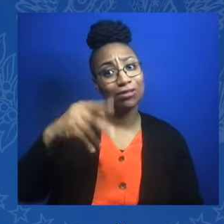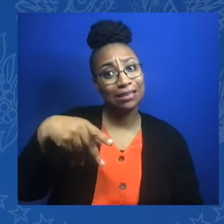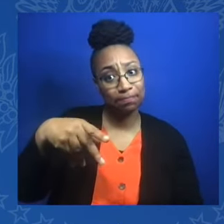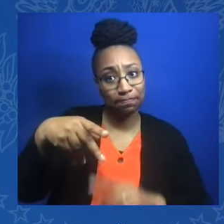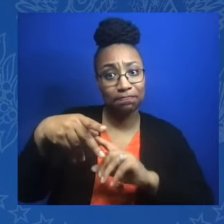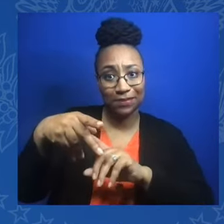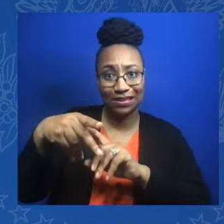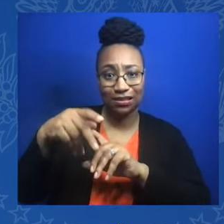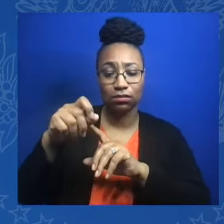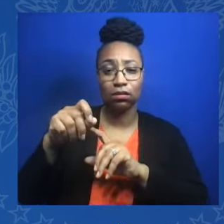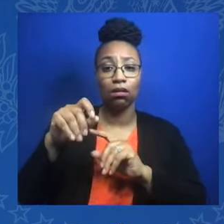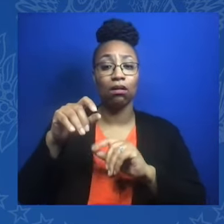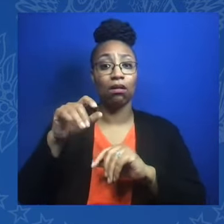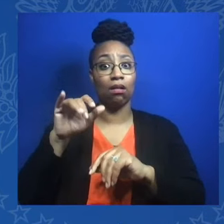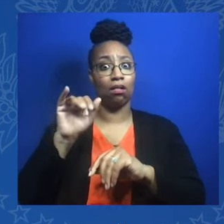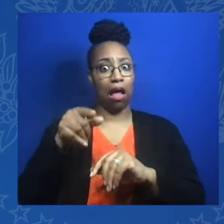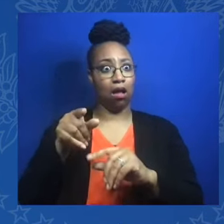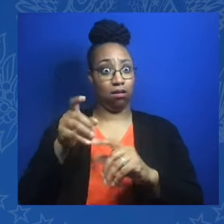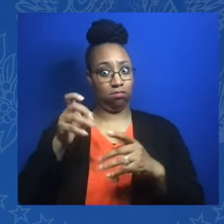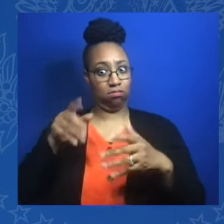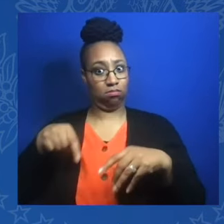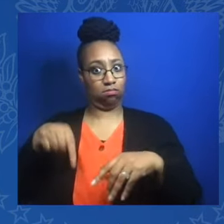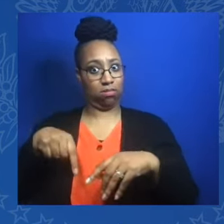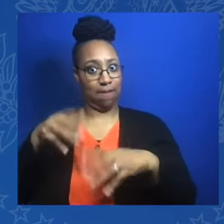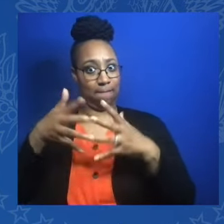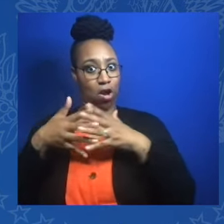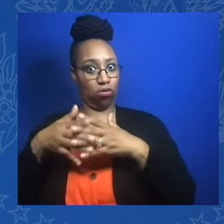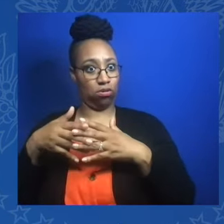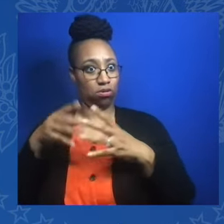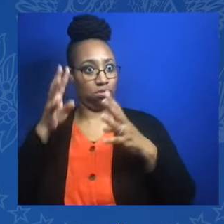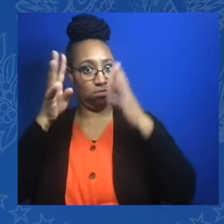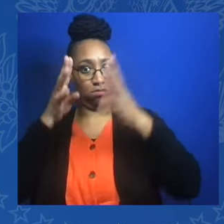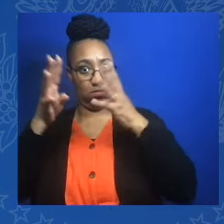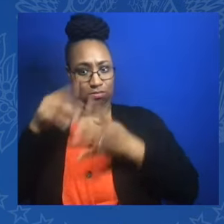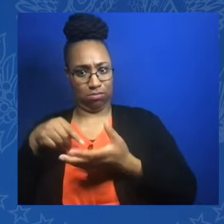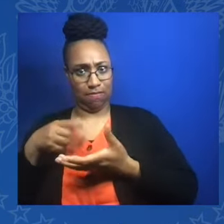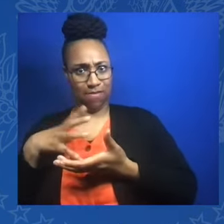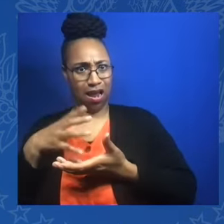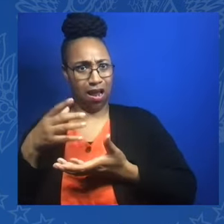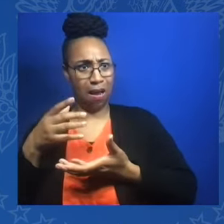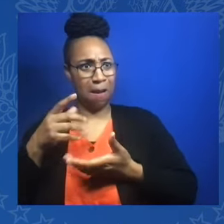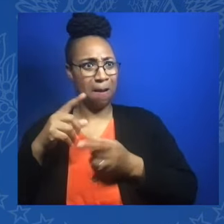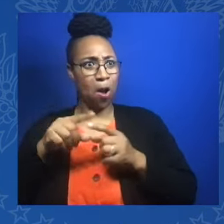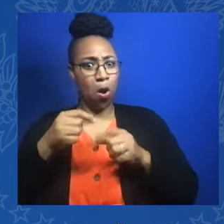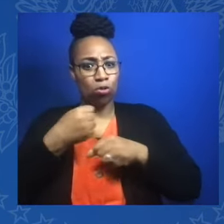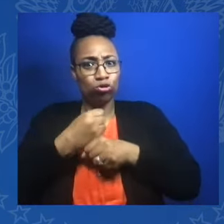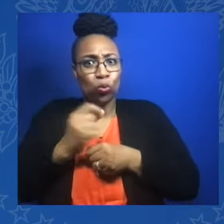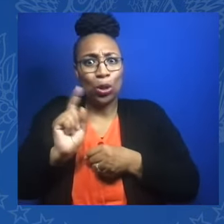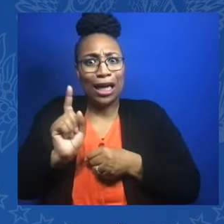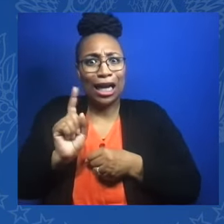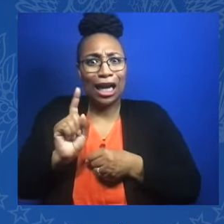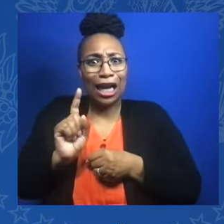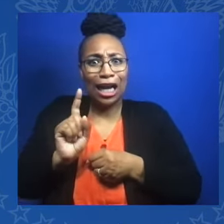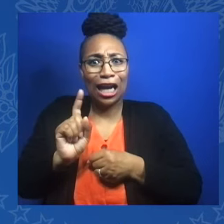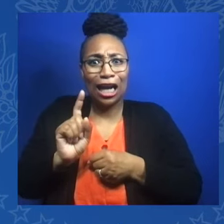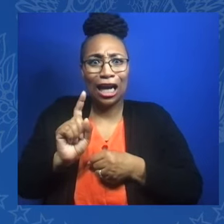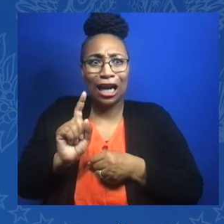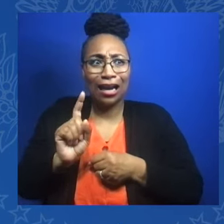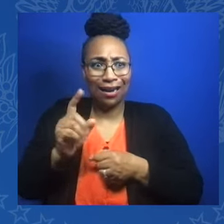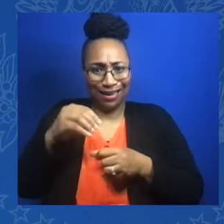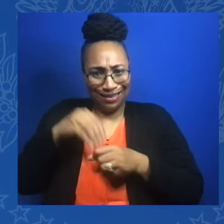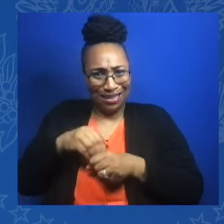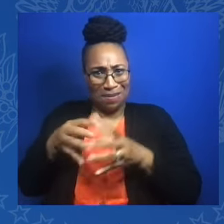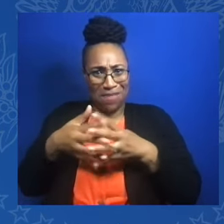them, we lost producing them, and the power of so much of our daily lives. The IBM plant